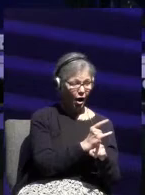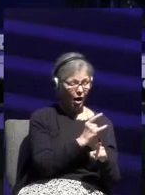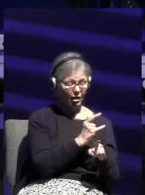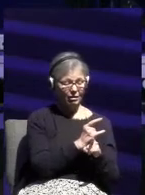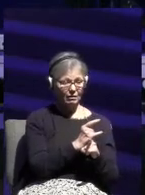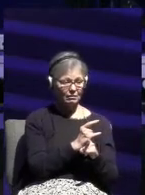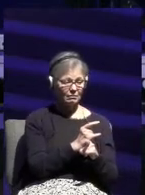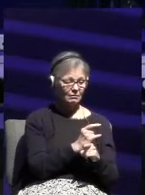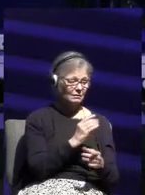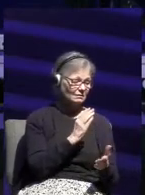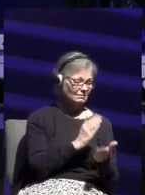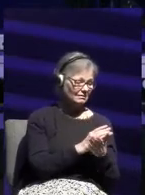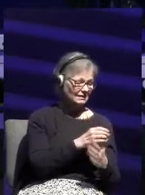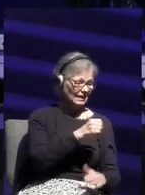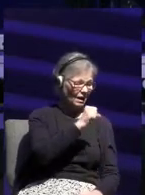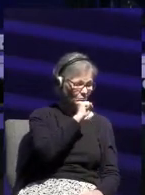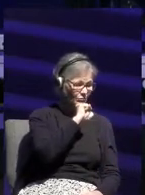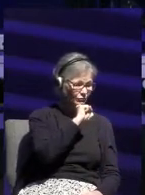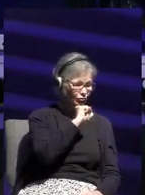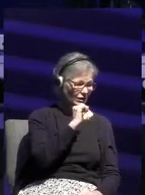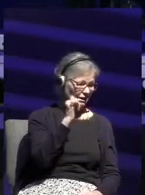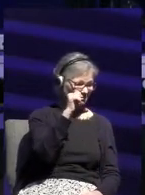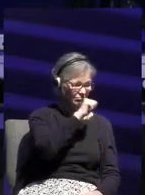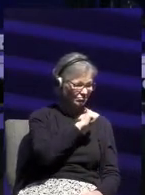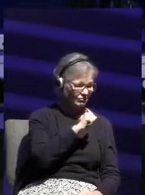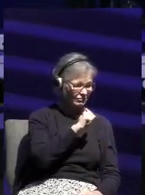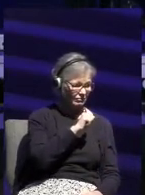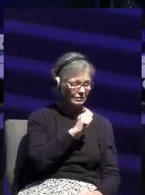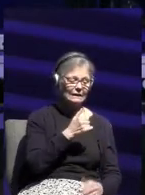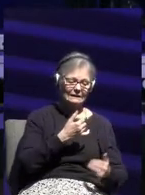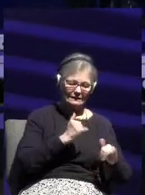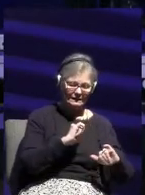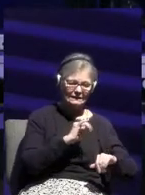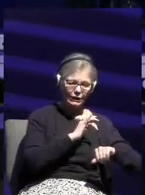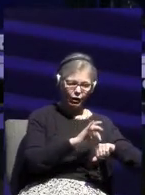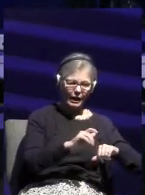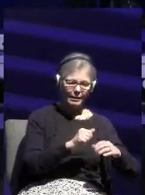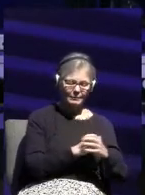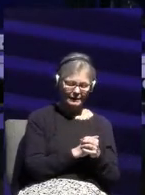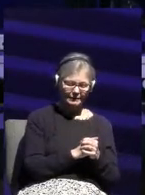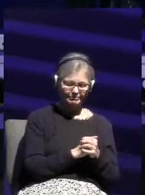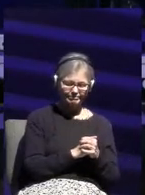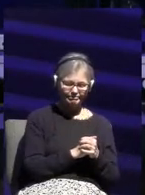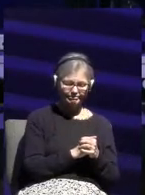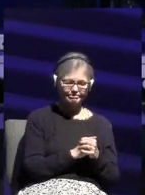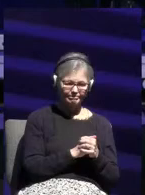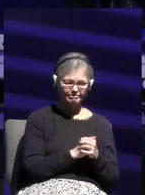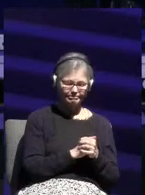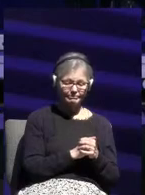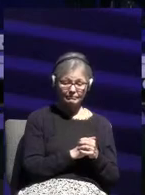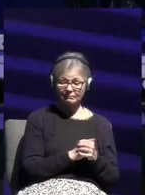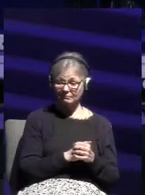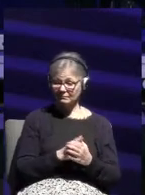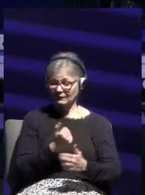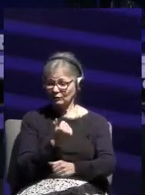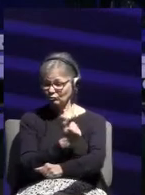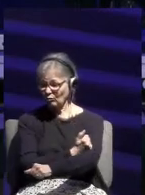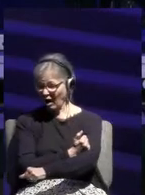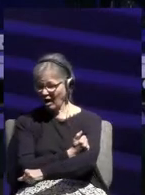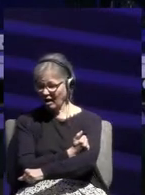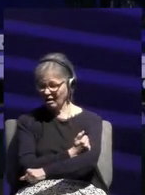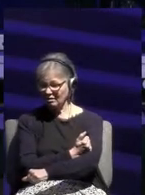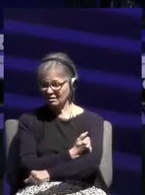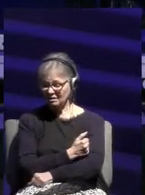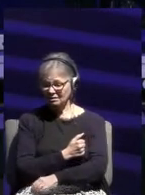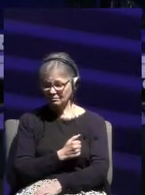back to your heaviness, your labor, and being burdened. Those drugs, yeah, they'll